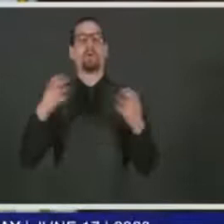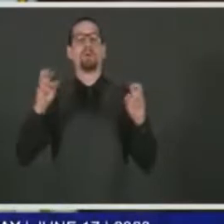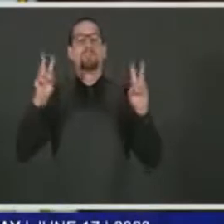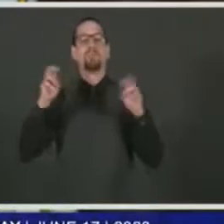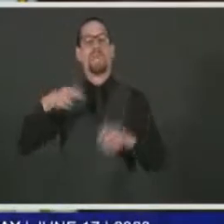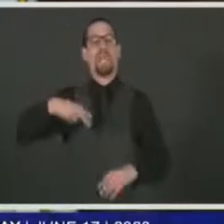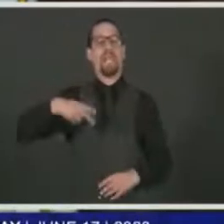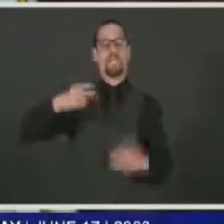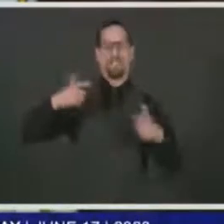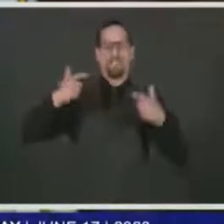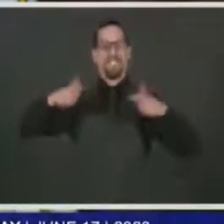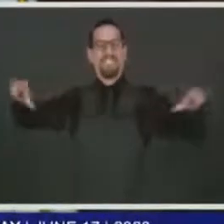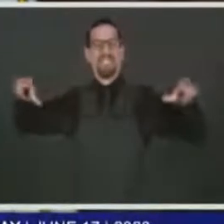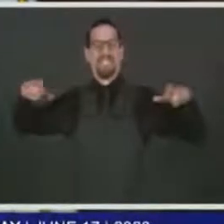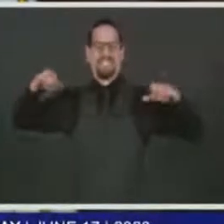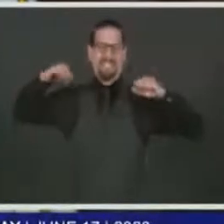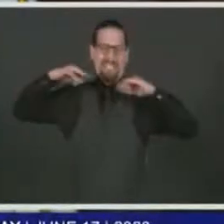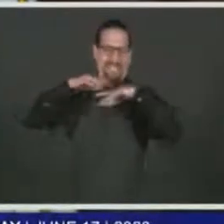a minute or two.